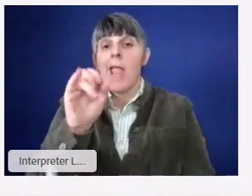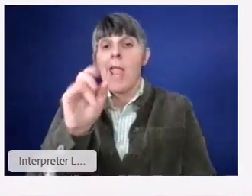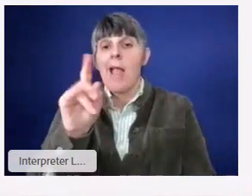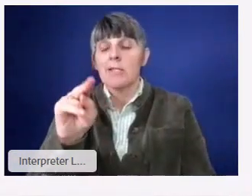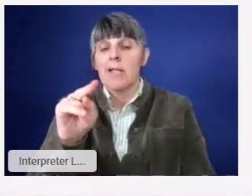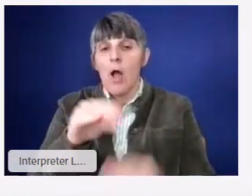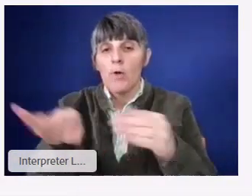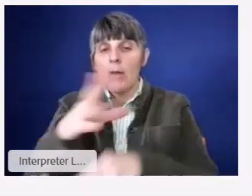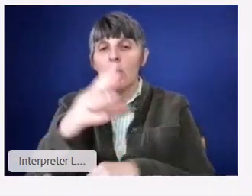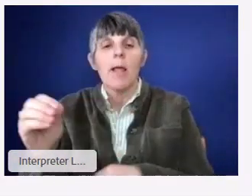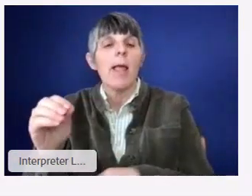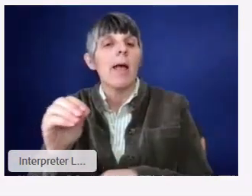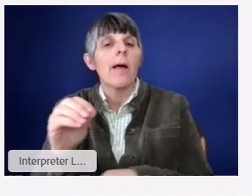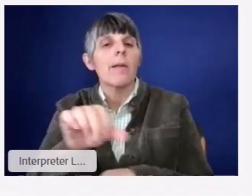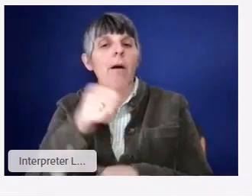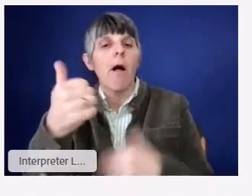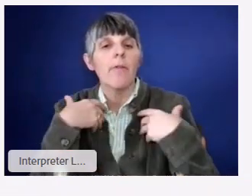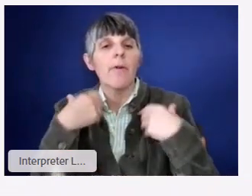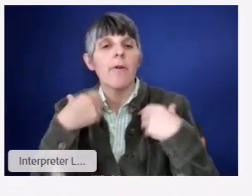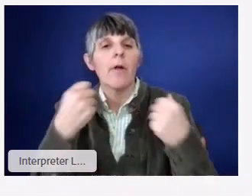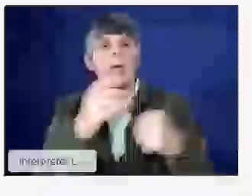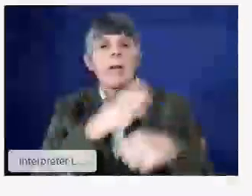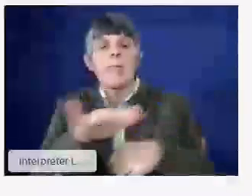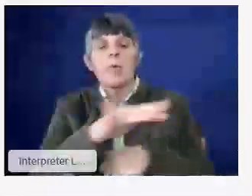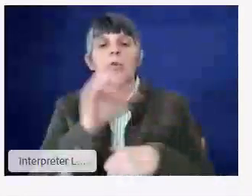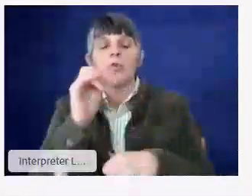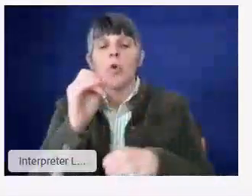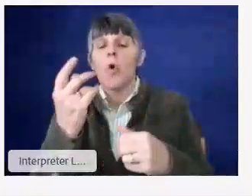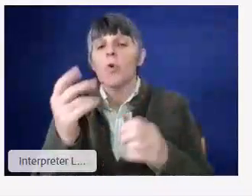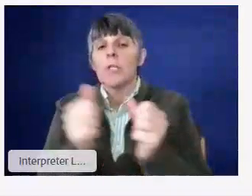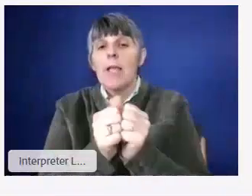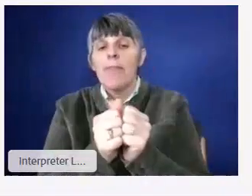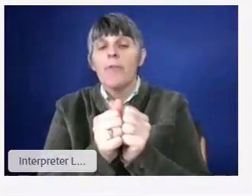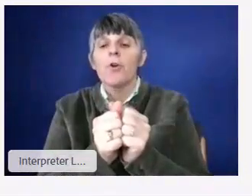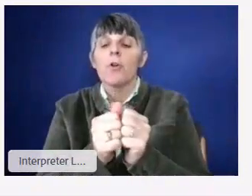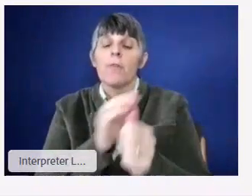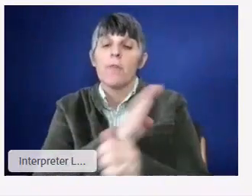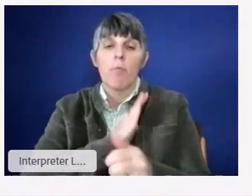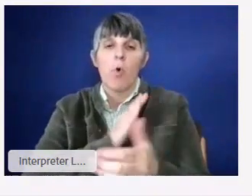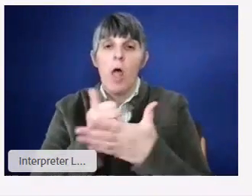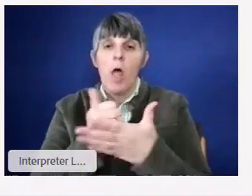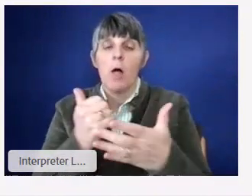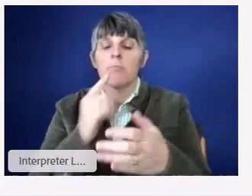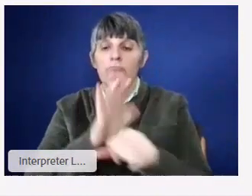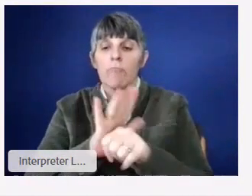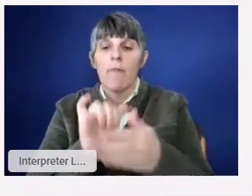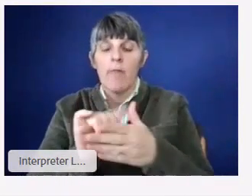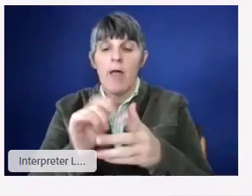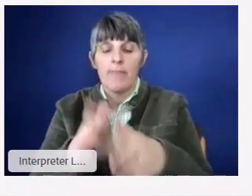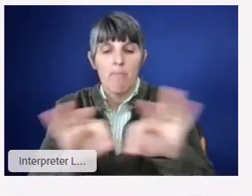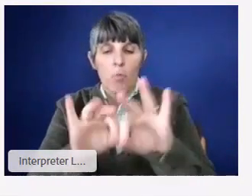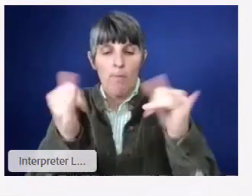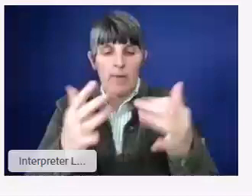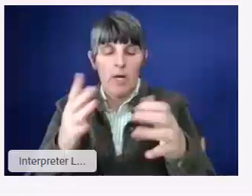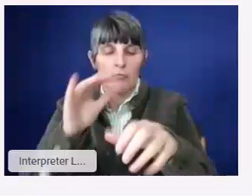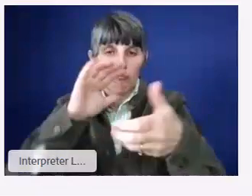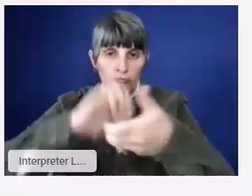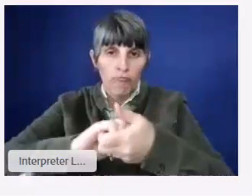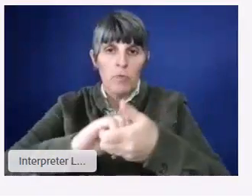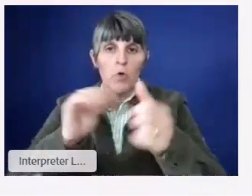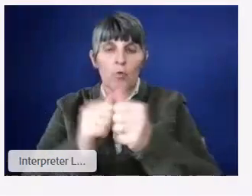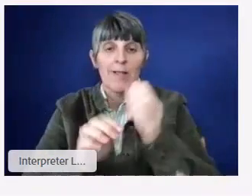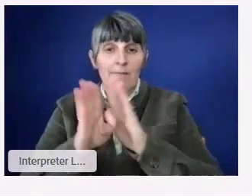and the Fruit Belt neighborhood. So together, the board helps make sure that the major players are working with one another on the development of the